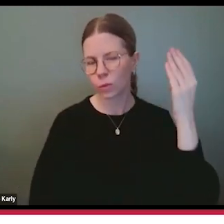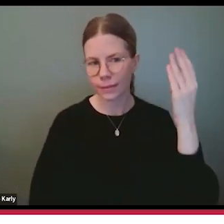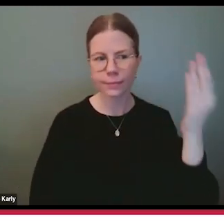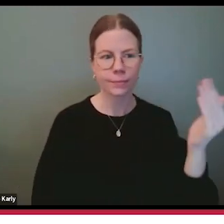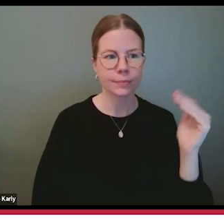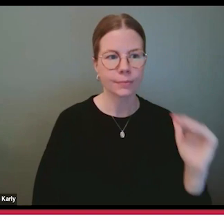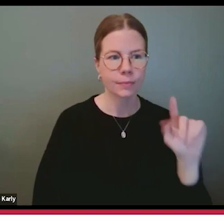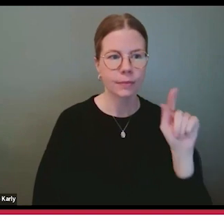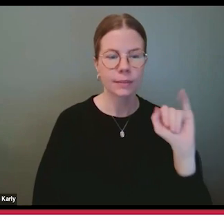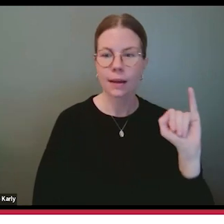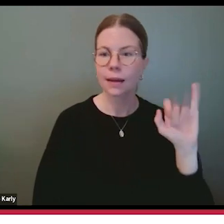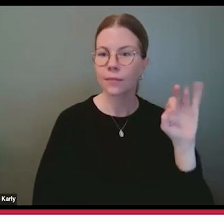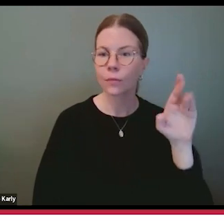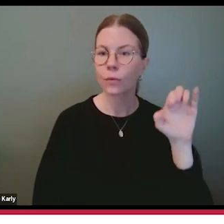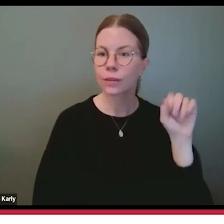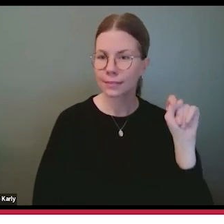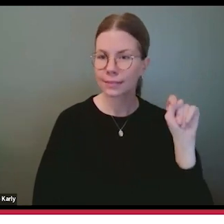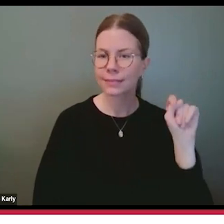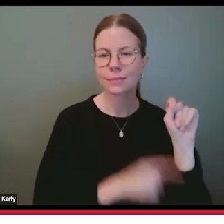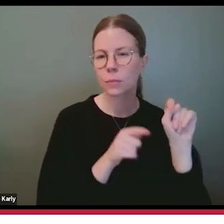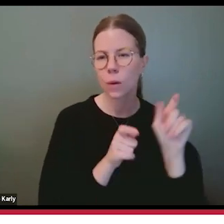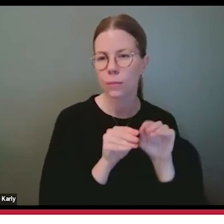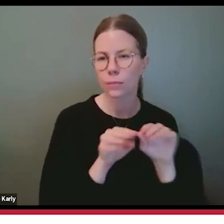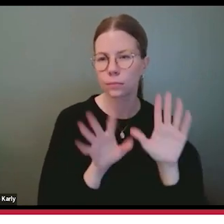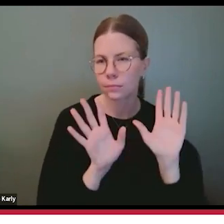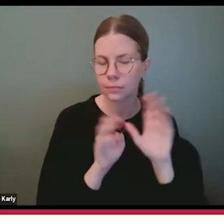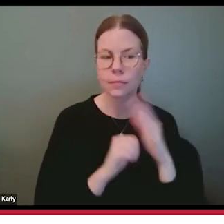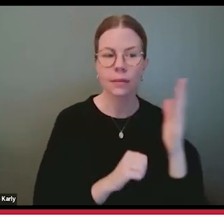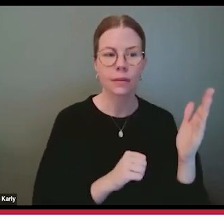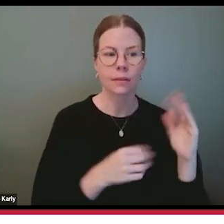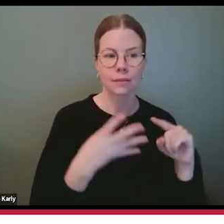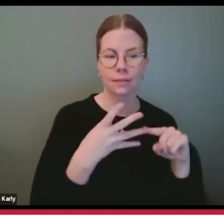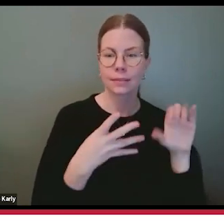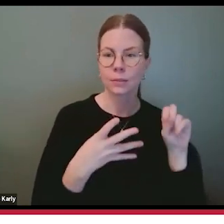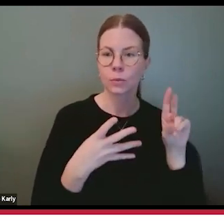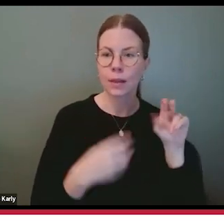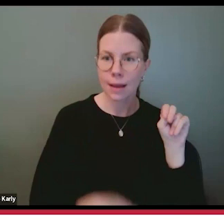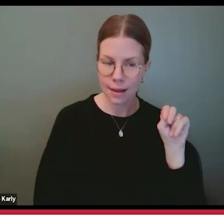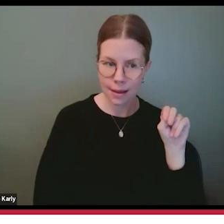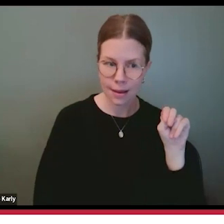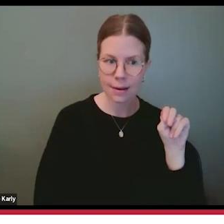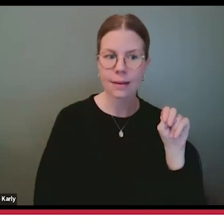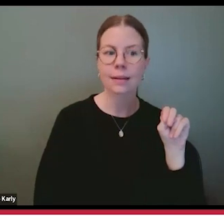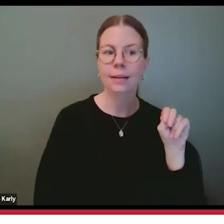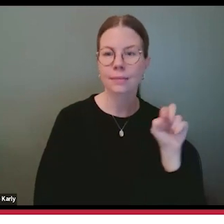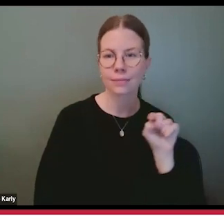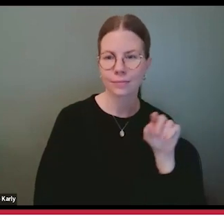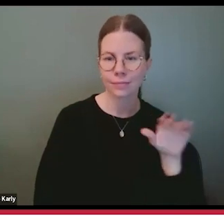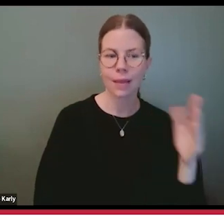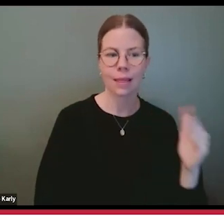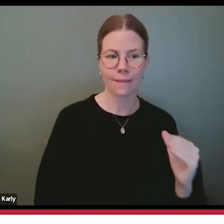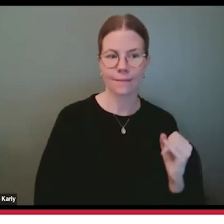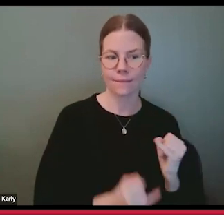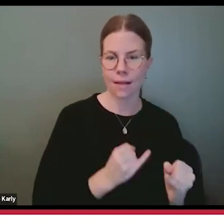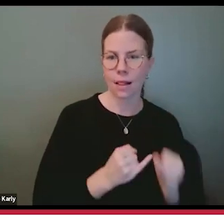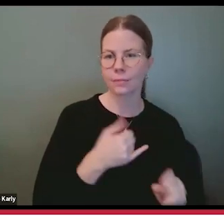which caused only 1 small outbreak. Sudan, 3rd, and then a final type of Ebola virus.